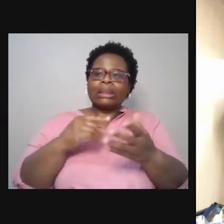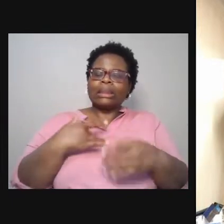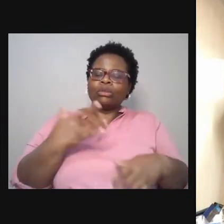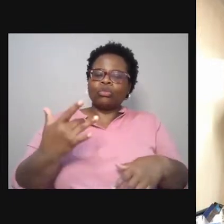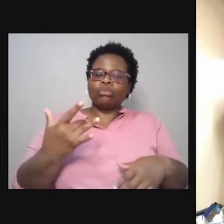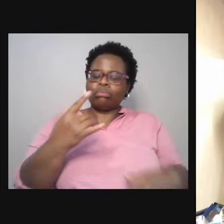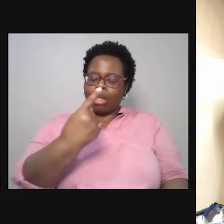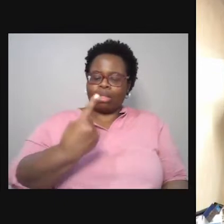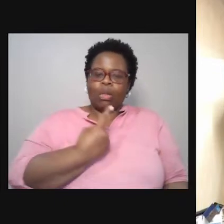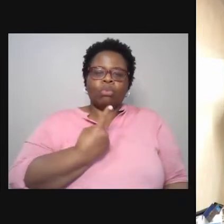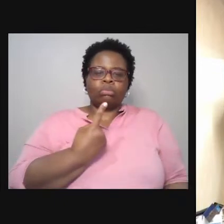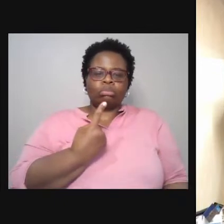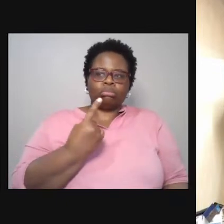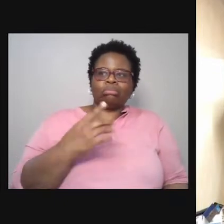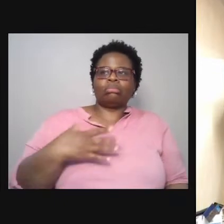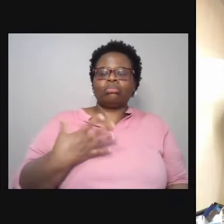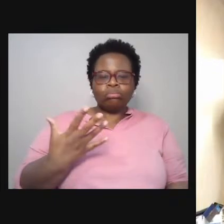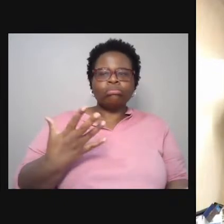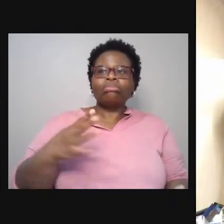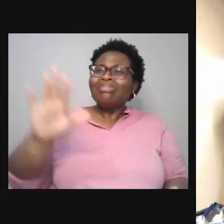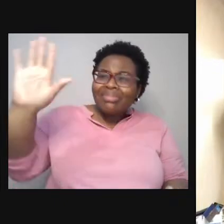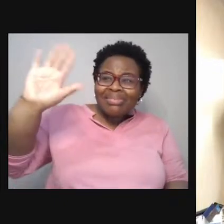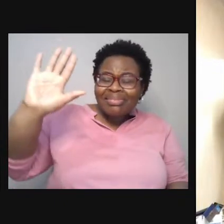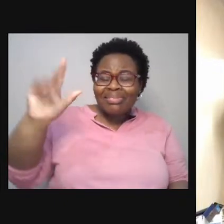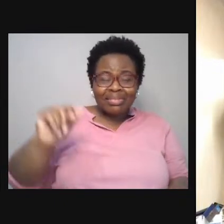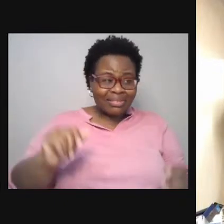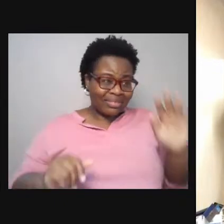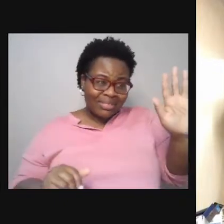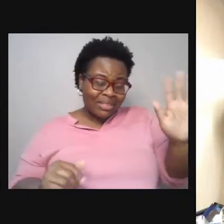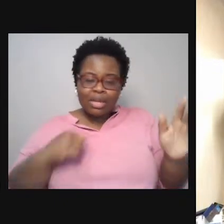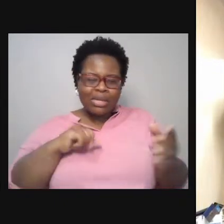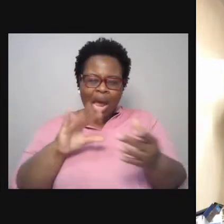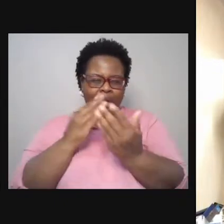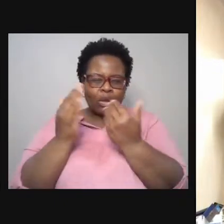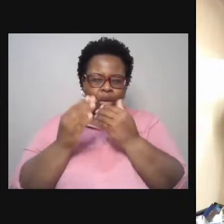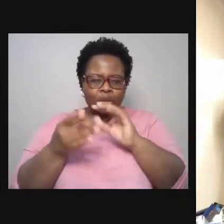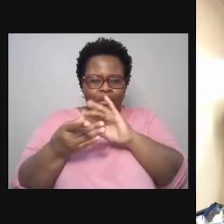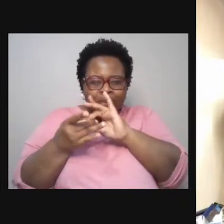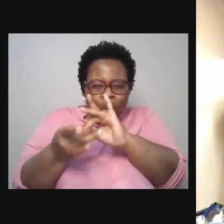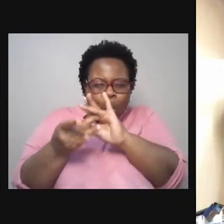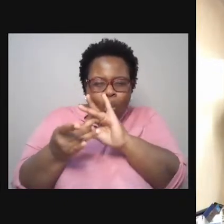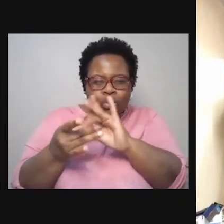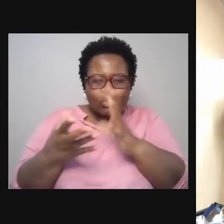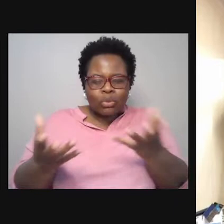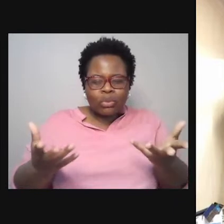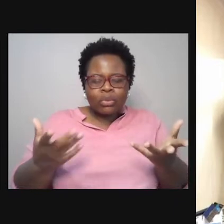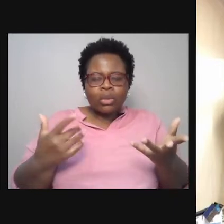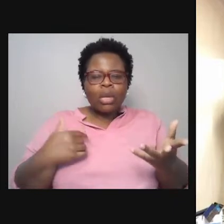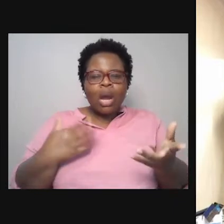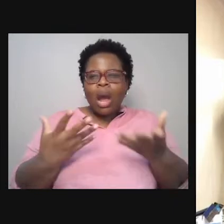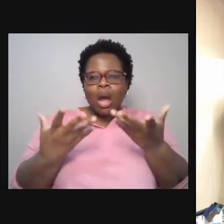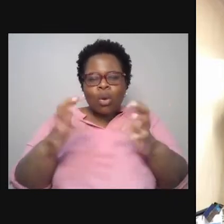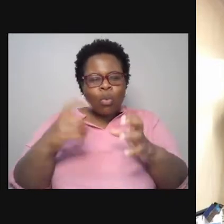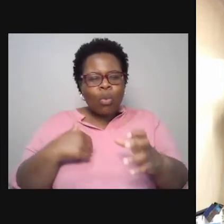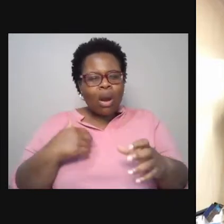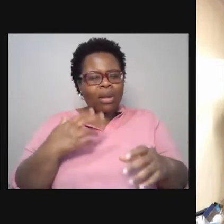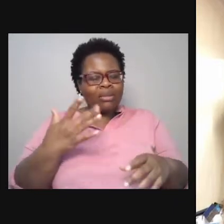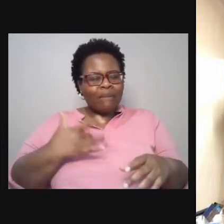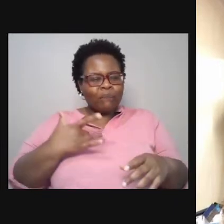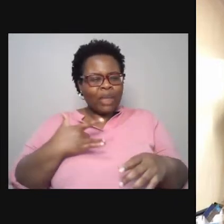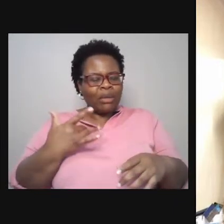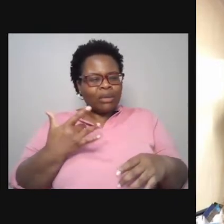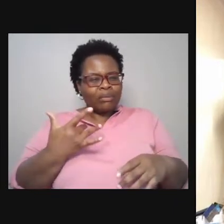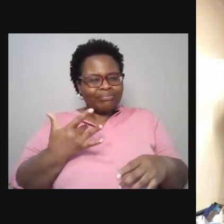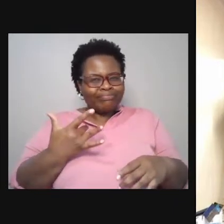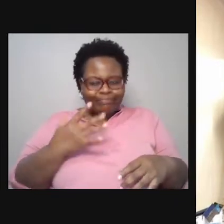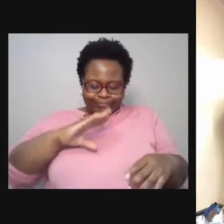people at an arm's length, because I didn't want to deal with those problems of having someone make fun of me, because it's like, oh, well, you didn't